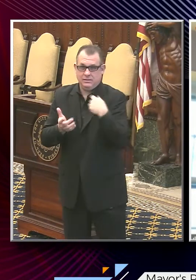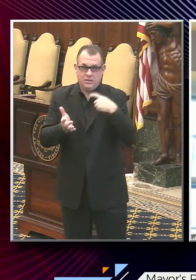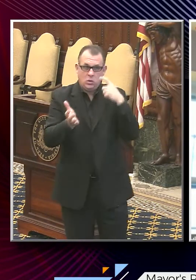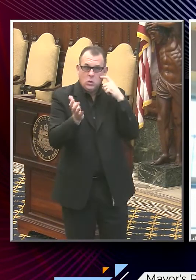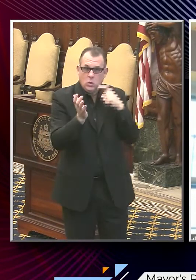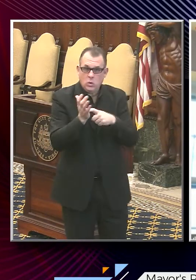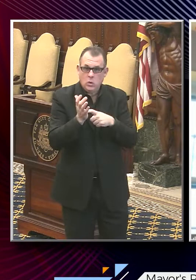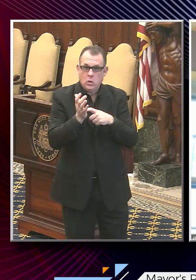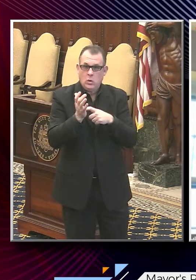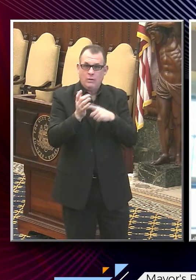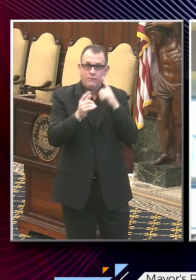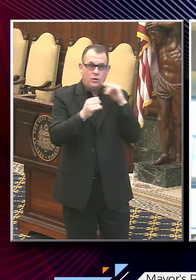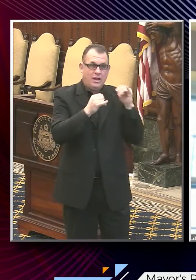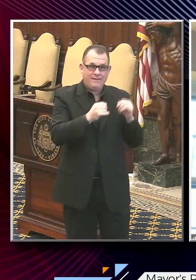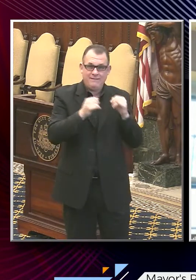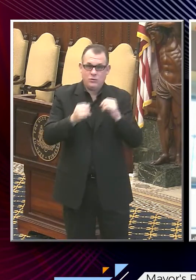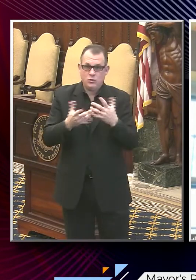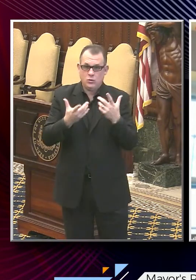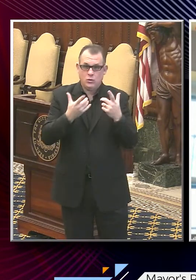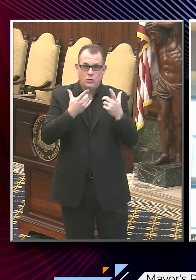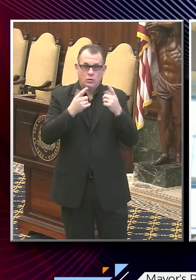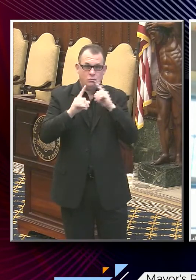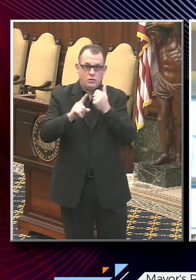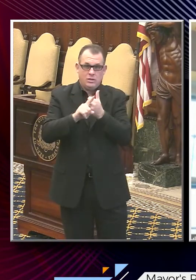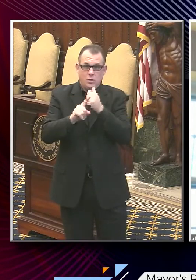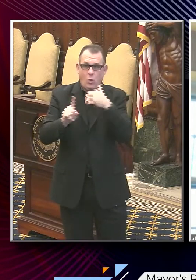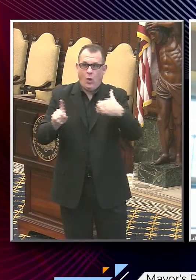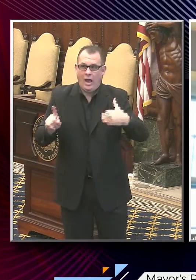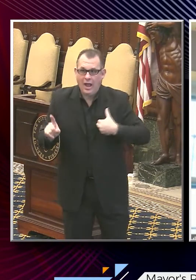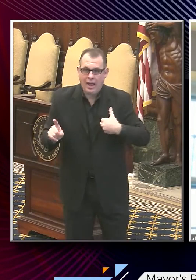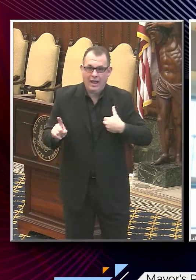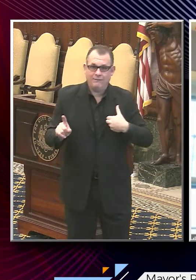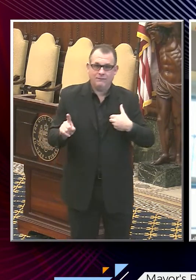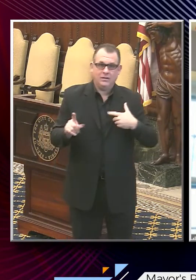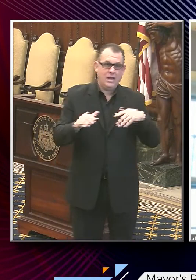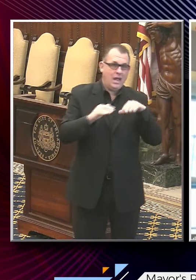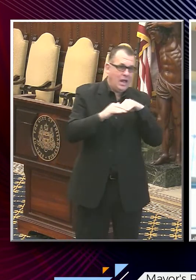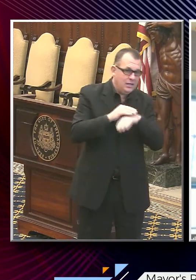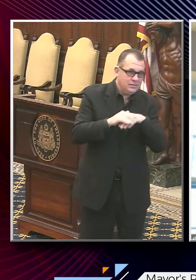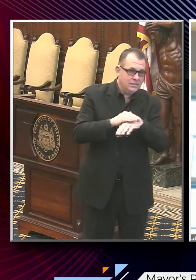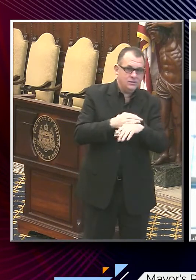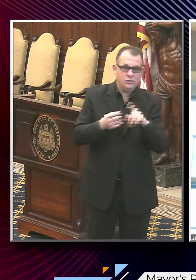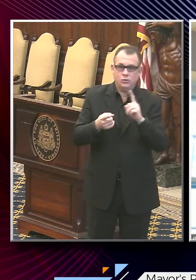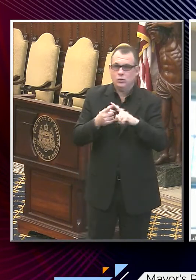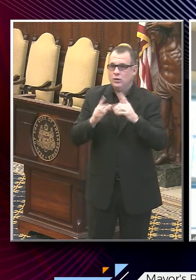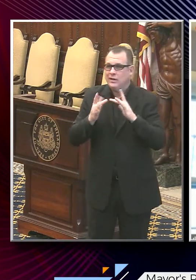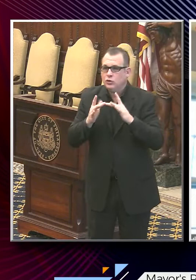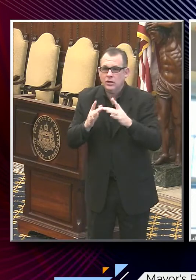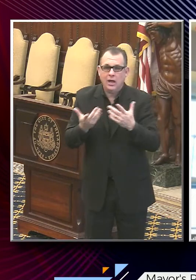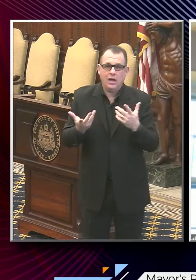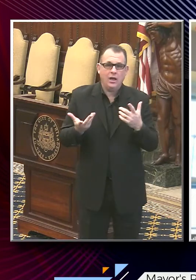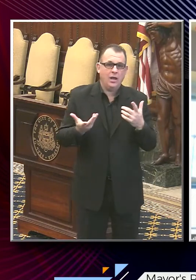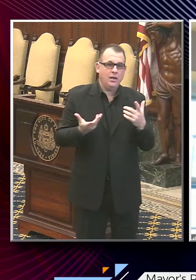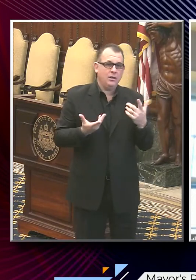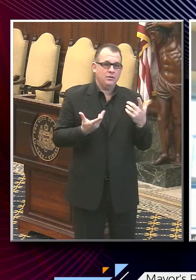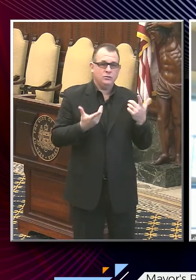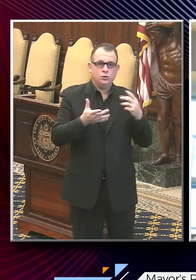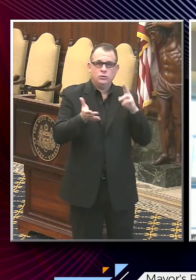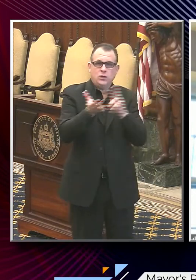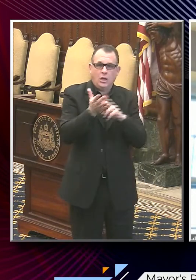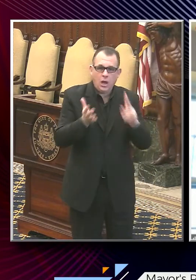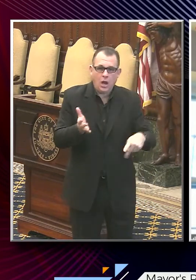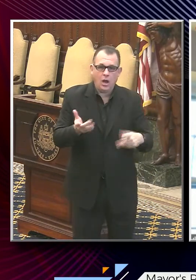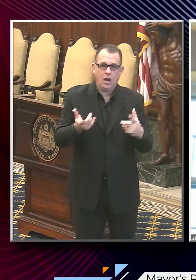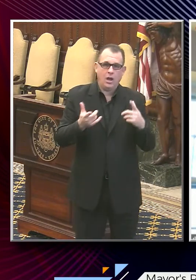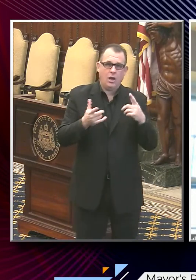identify vulnerable individuals who might not have as ready access to the internet and to sign